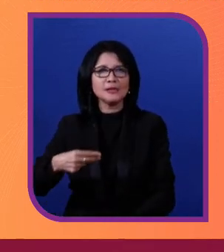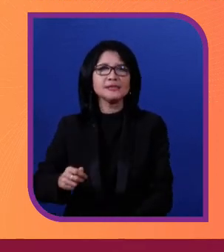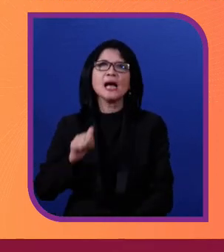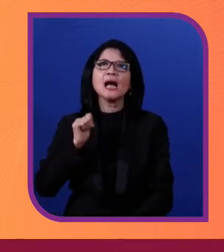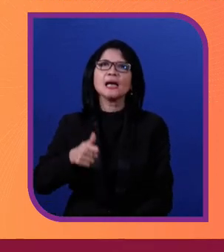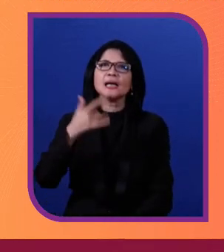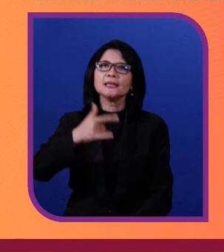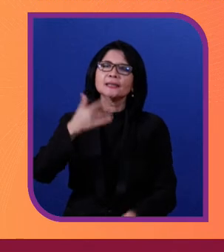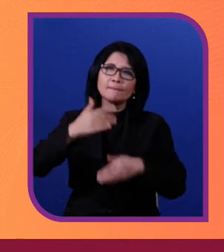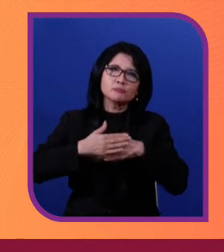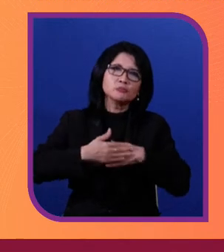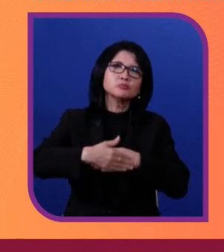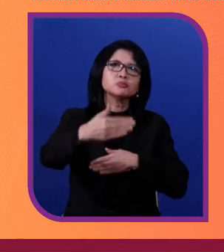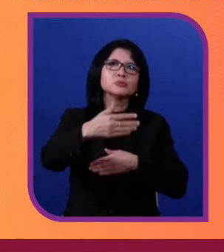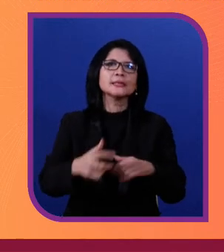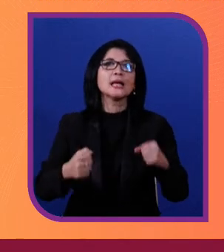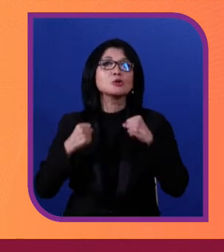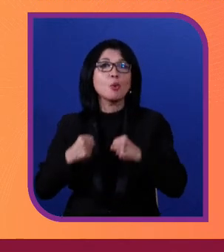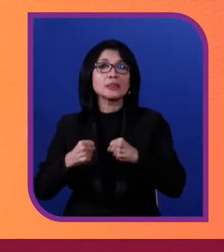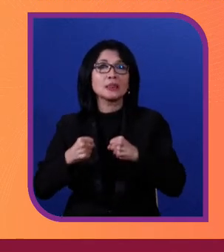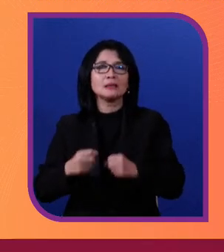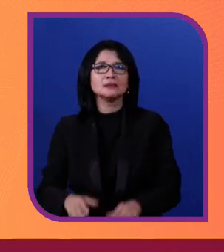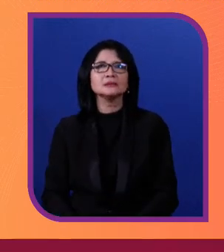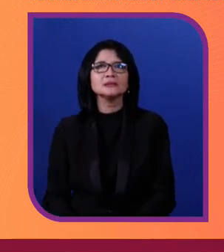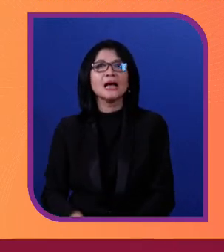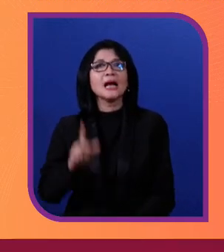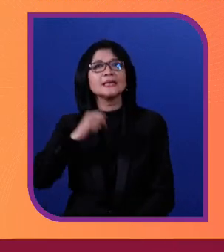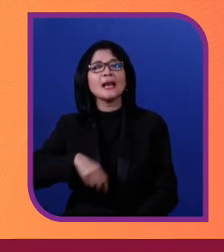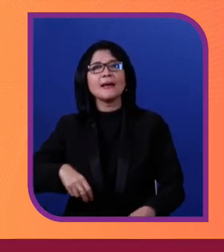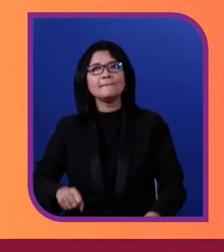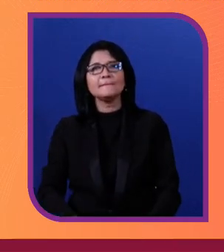Enemy Lines konteks our